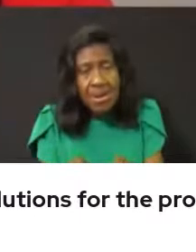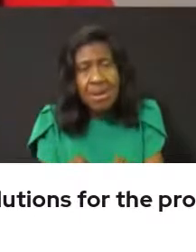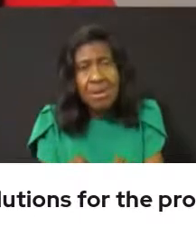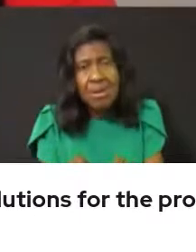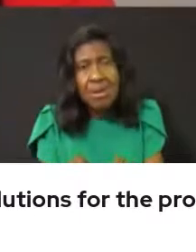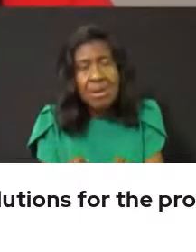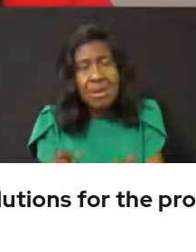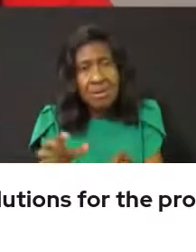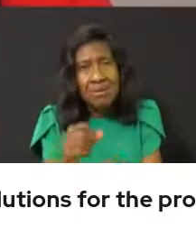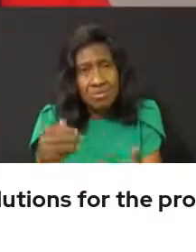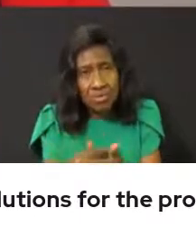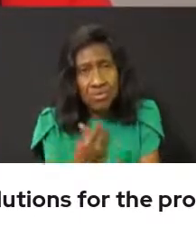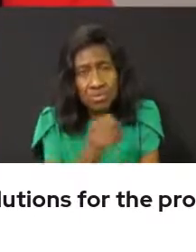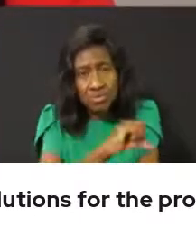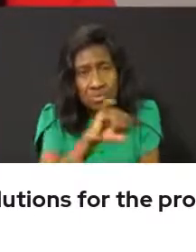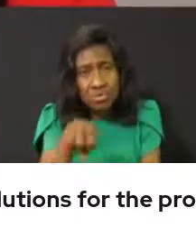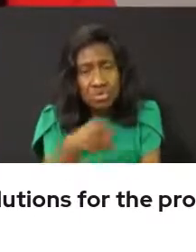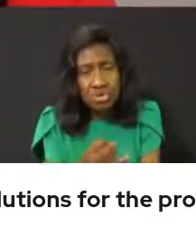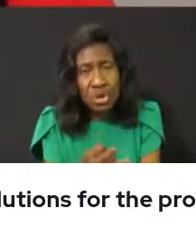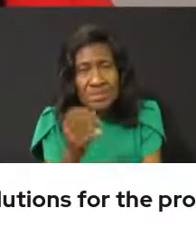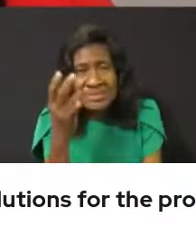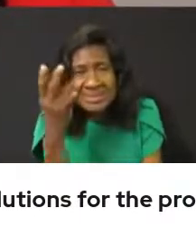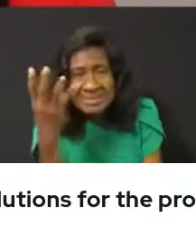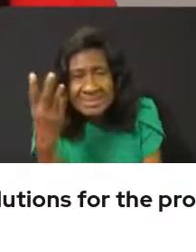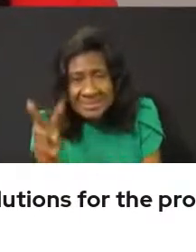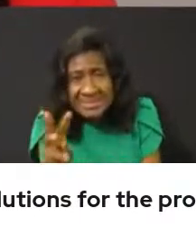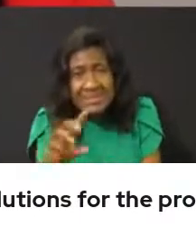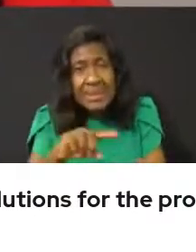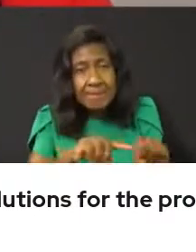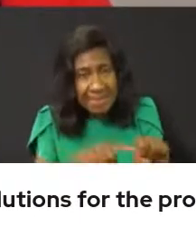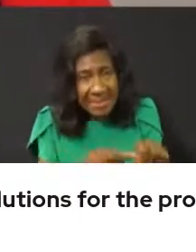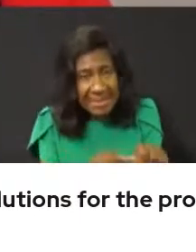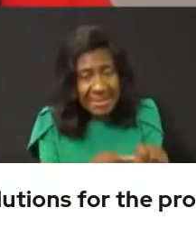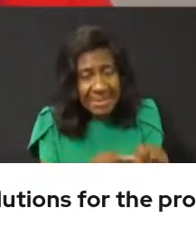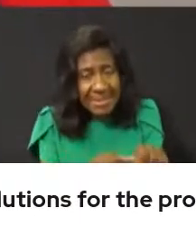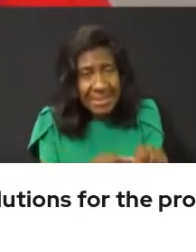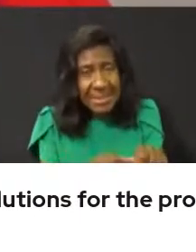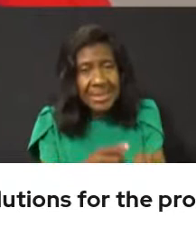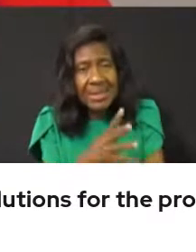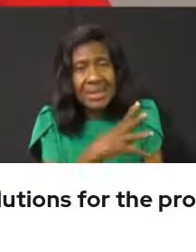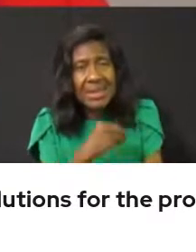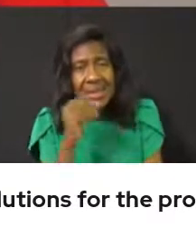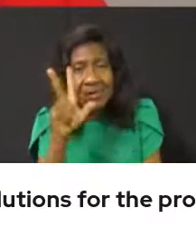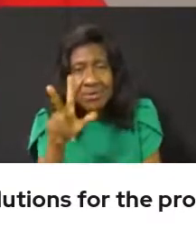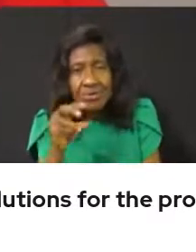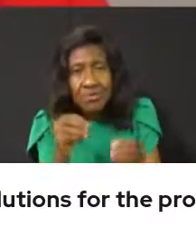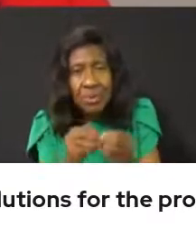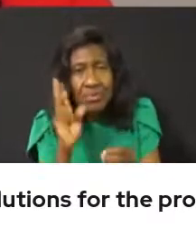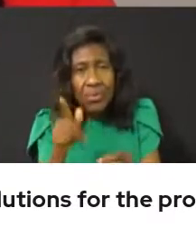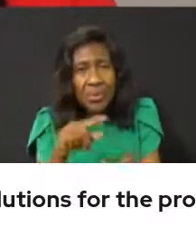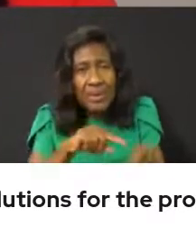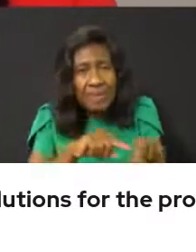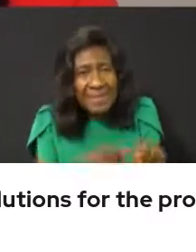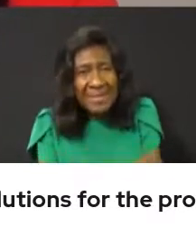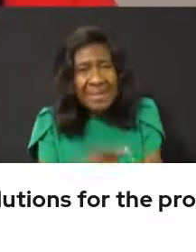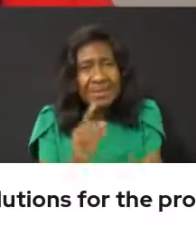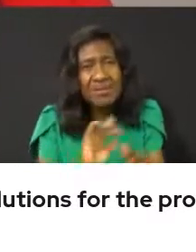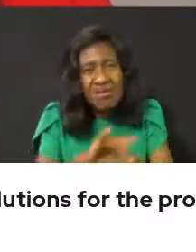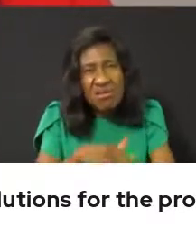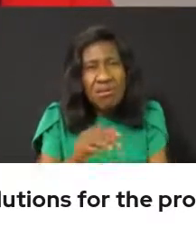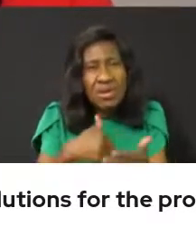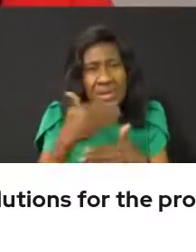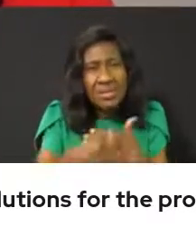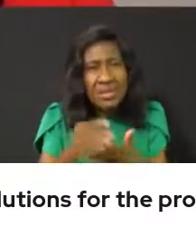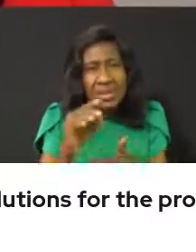of which have already commenced employment, and 3 more will start early next week.